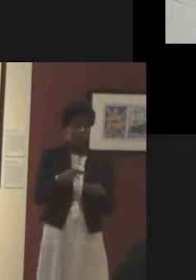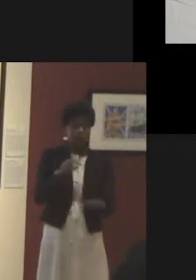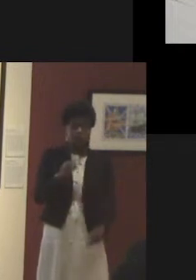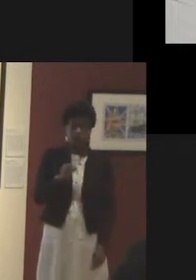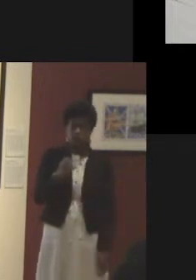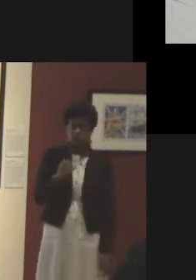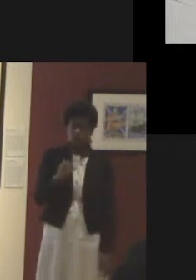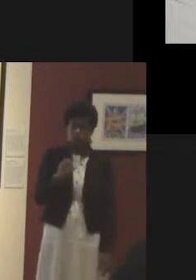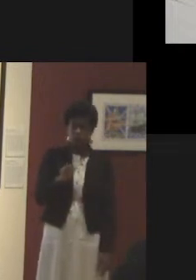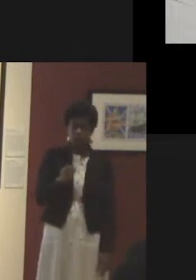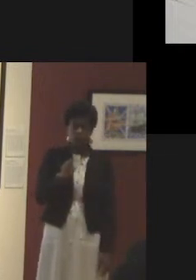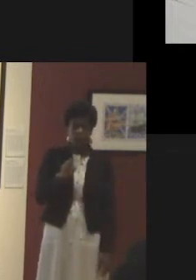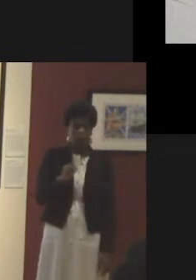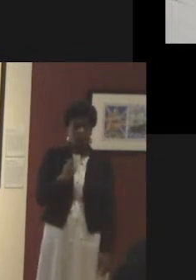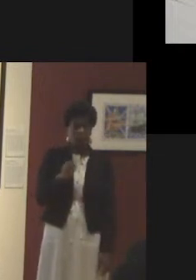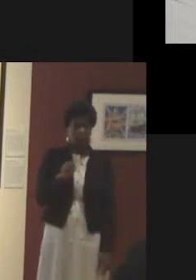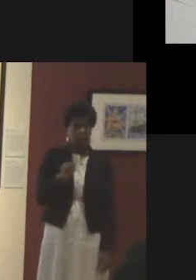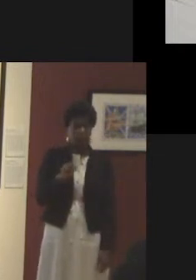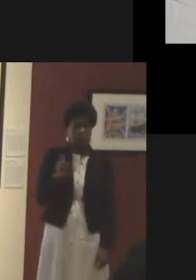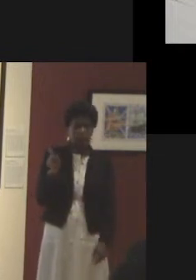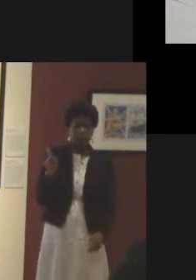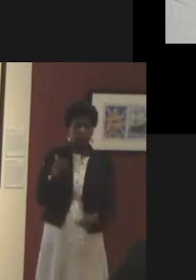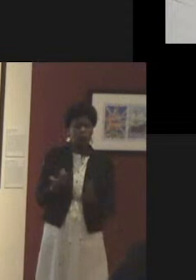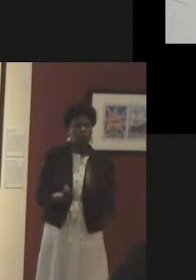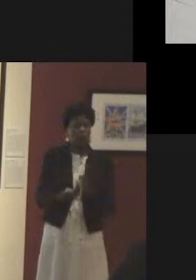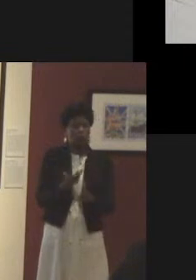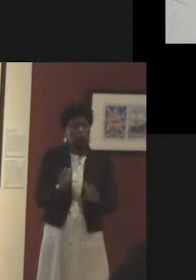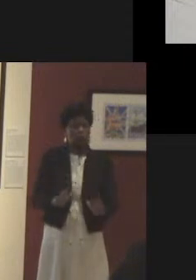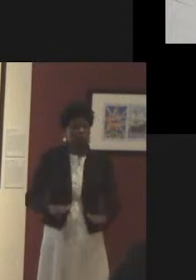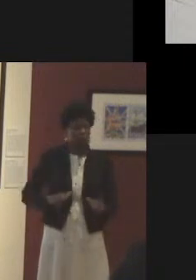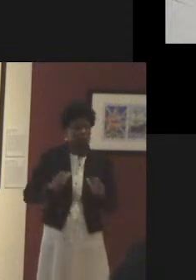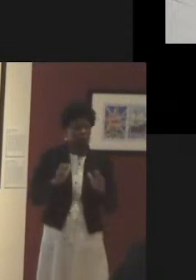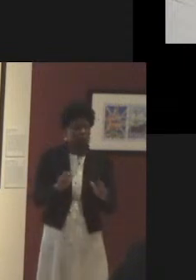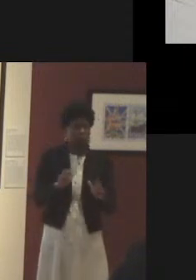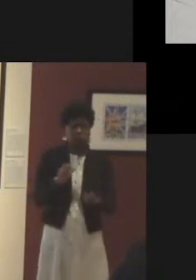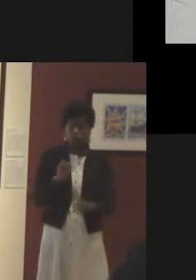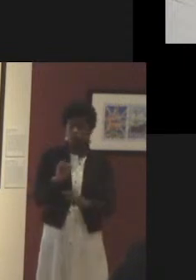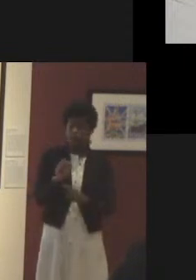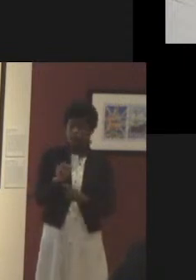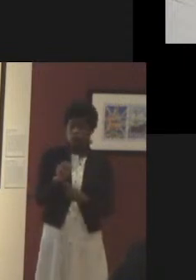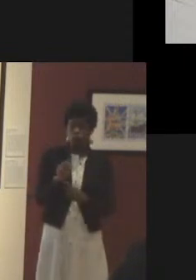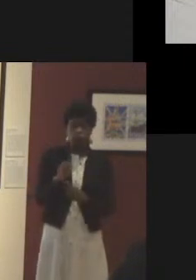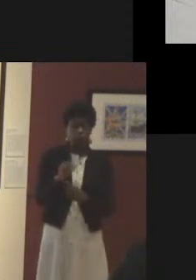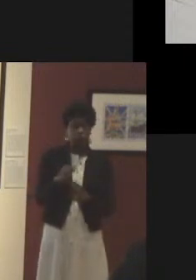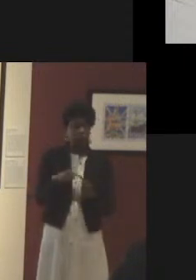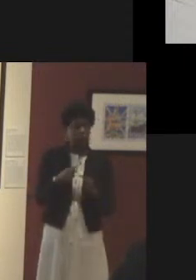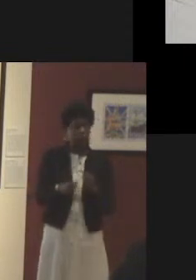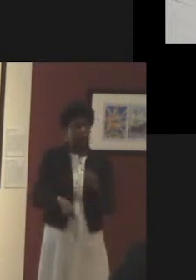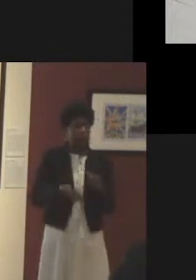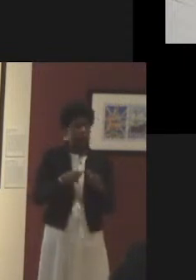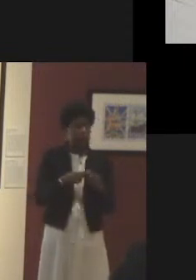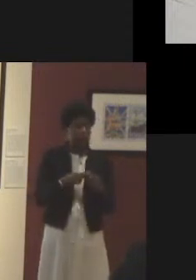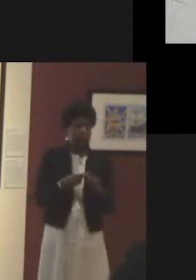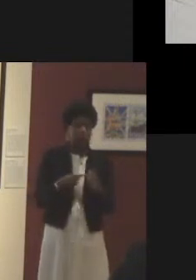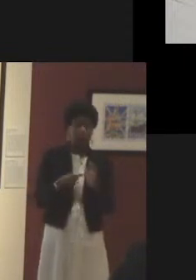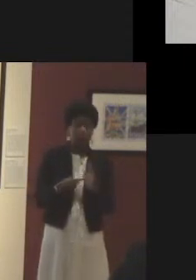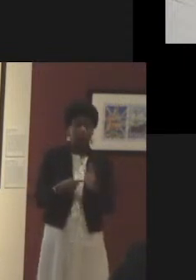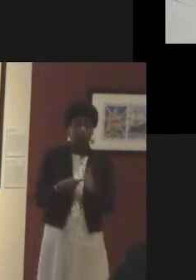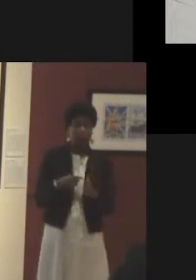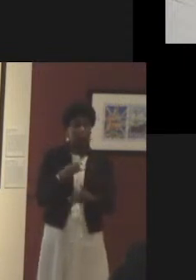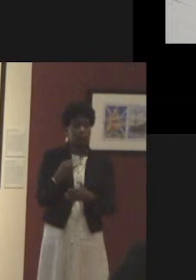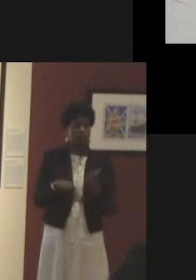recent contribution to what I introduced at the beginning, Pindar's inertia cycle. This debuted at the Untitled Art Fair in